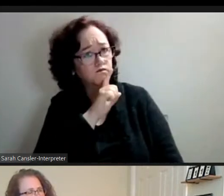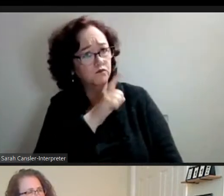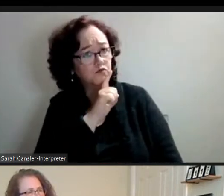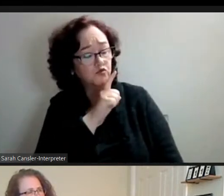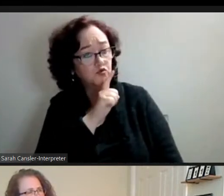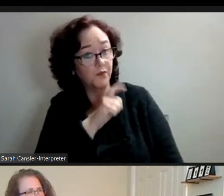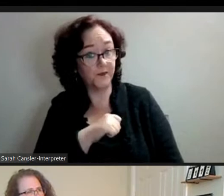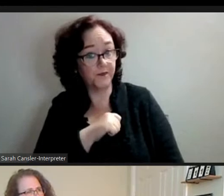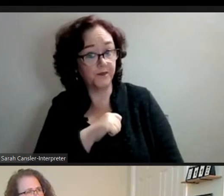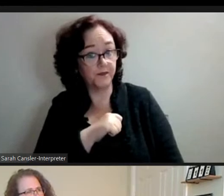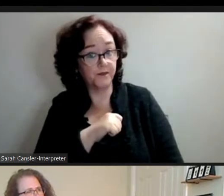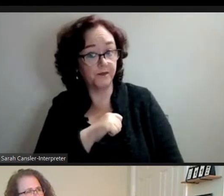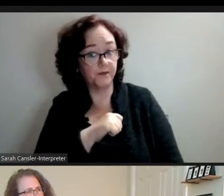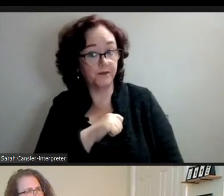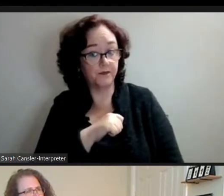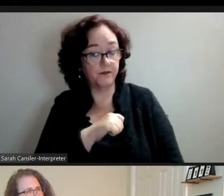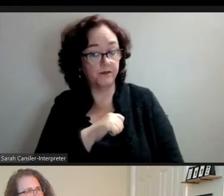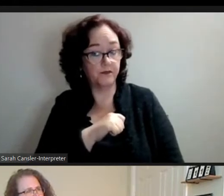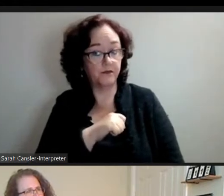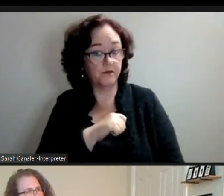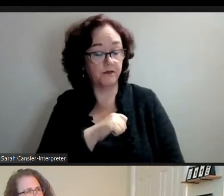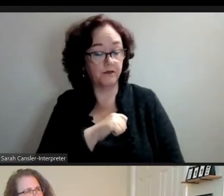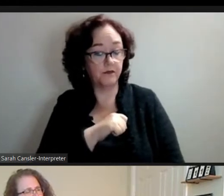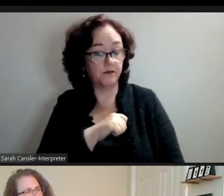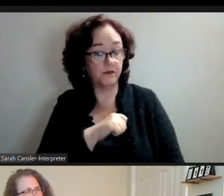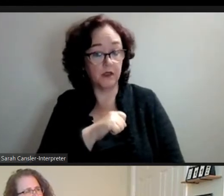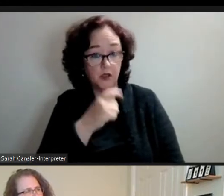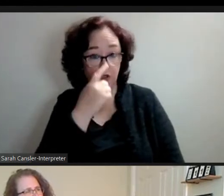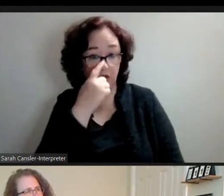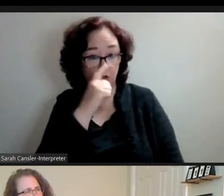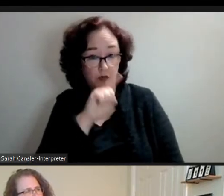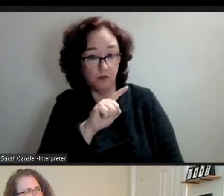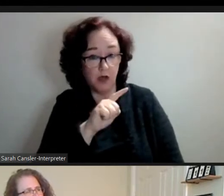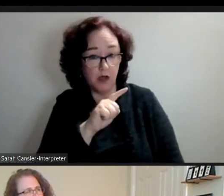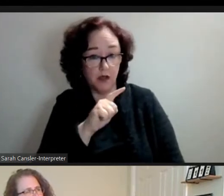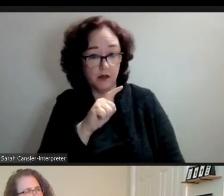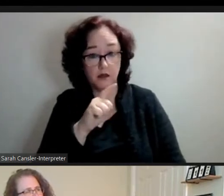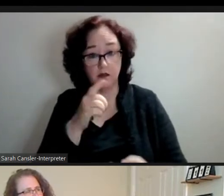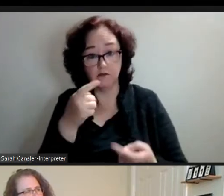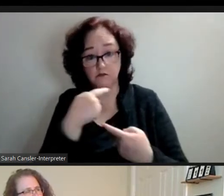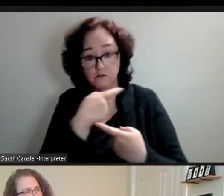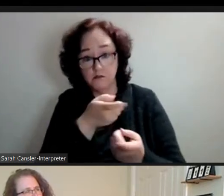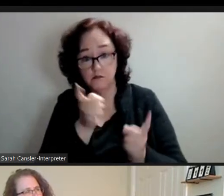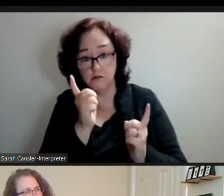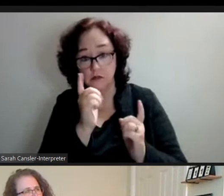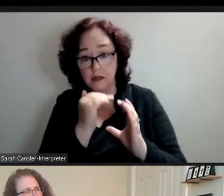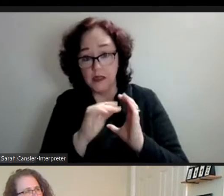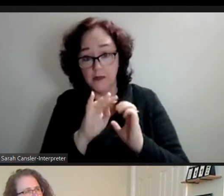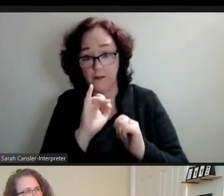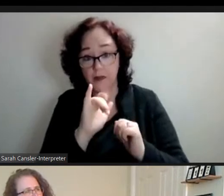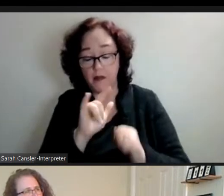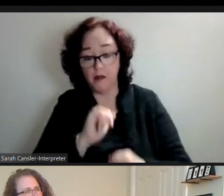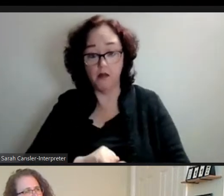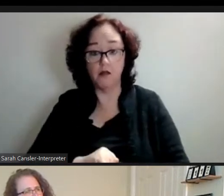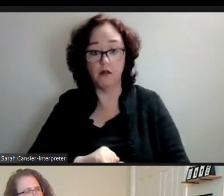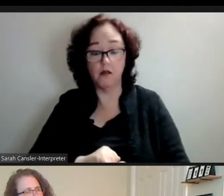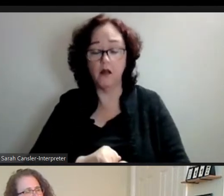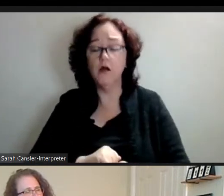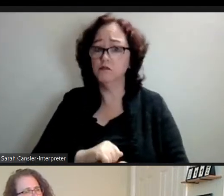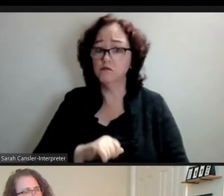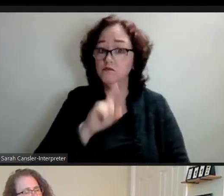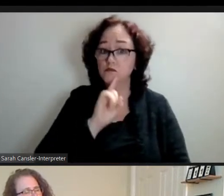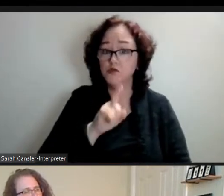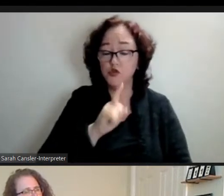mind giving out your email in case anyone wants the meeting as well, or the meeting? Yes, so you